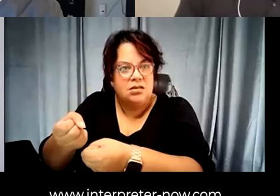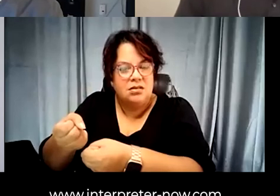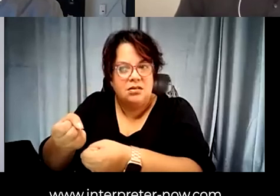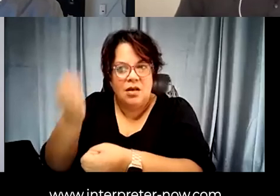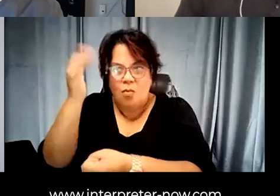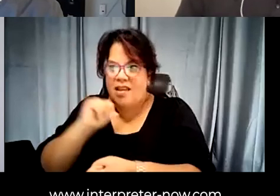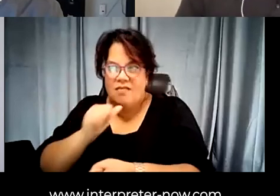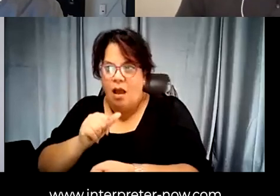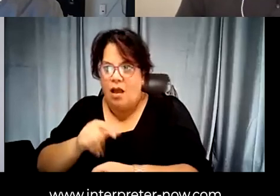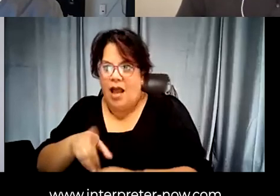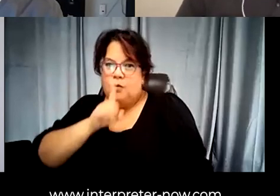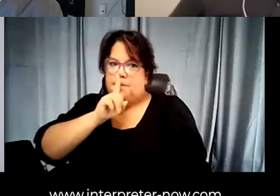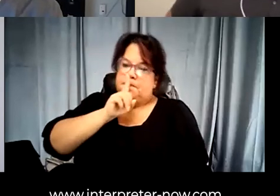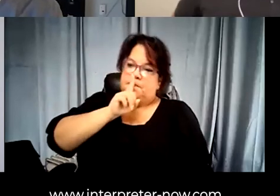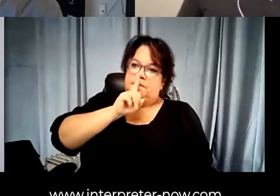talk to you.